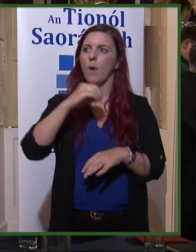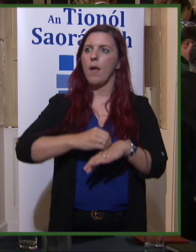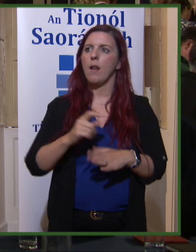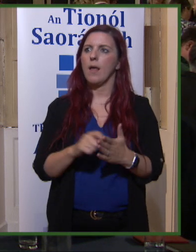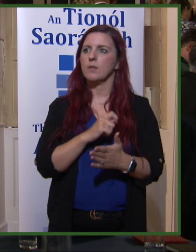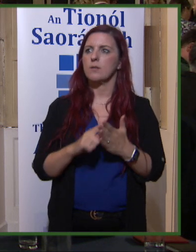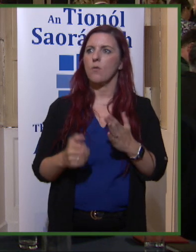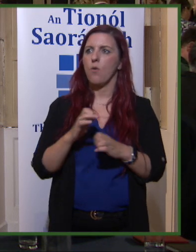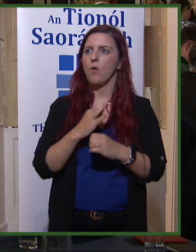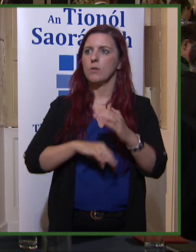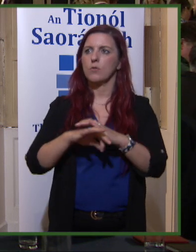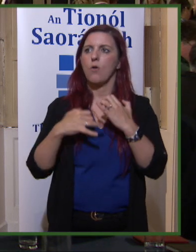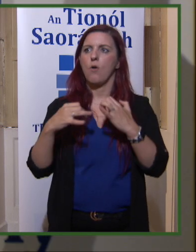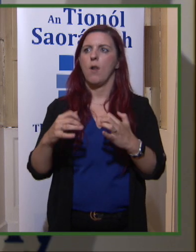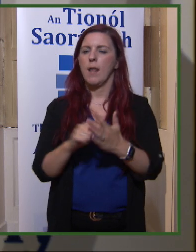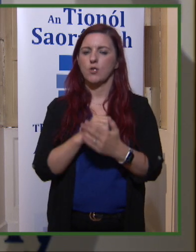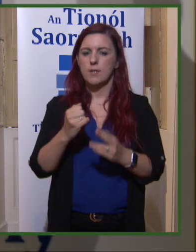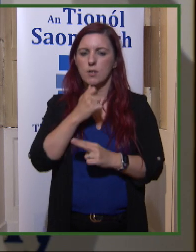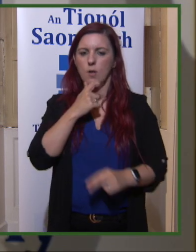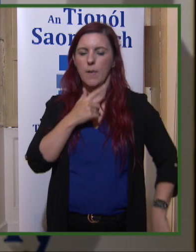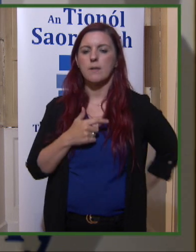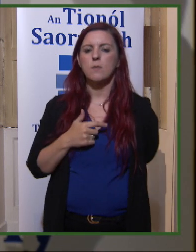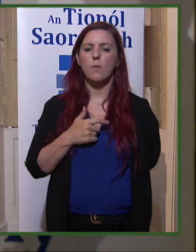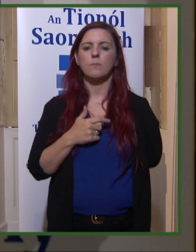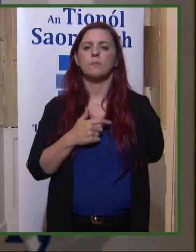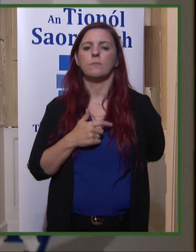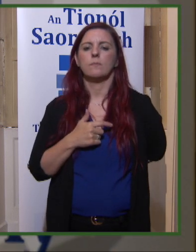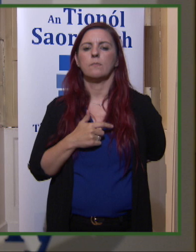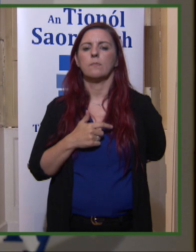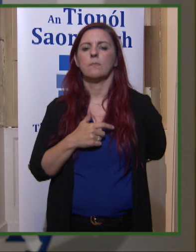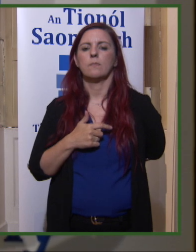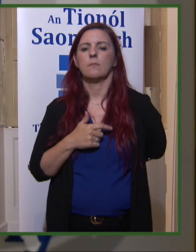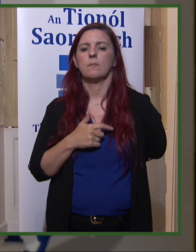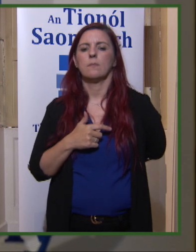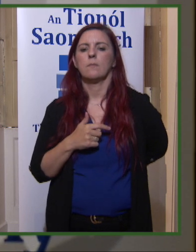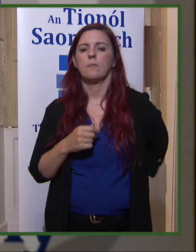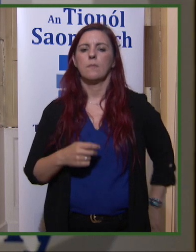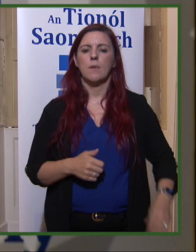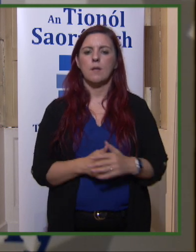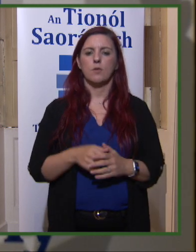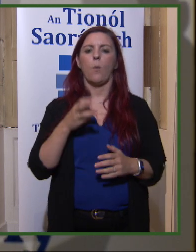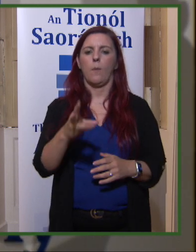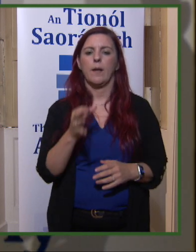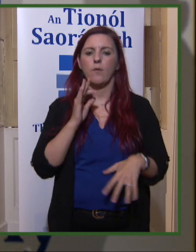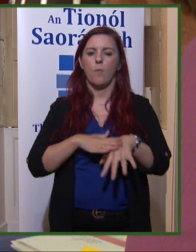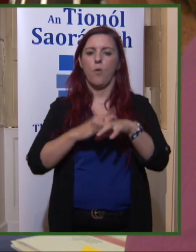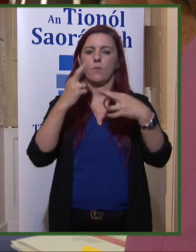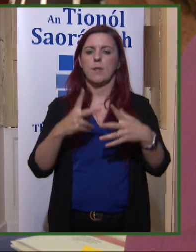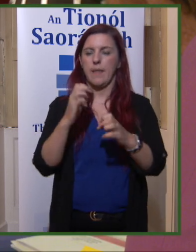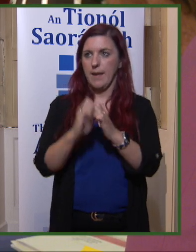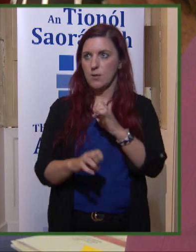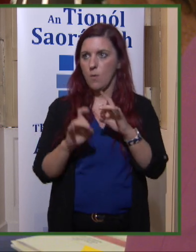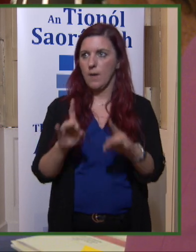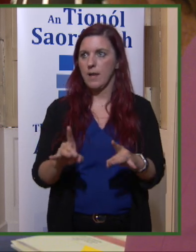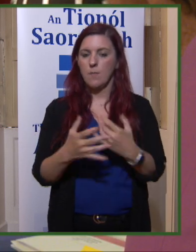Dáil elections in Dublin. So that's 3 alpha. 3 bravo we're still working upon, and we'll give that to you at the very end.